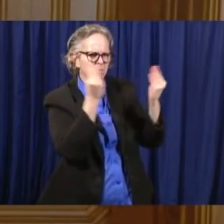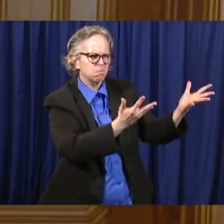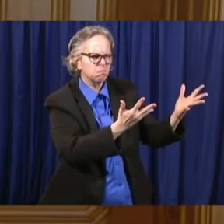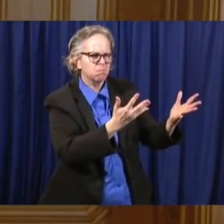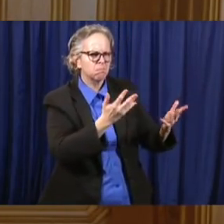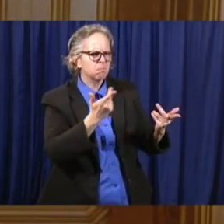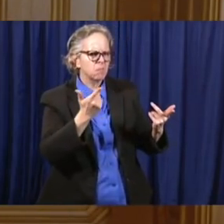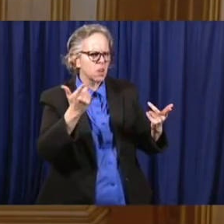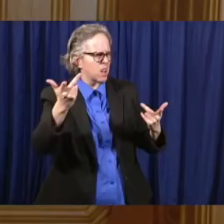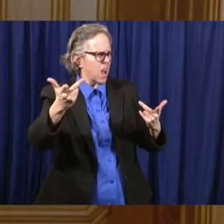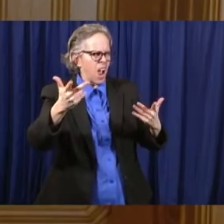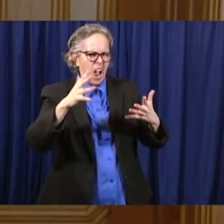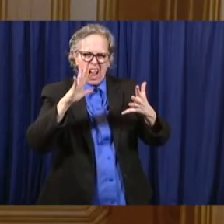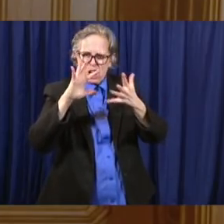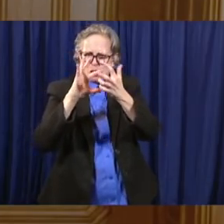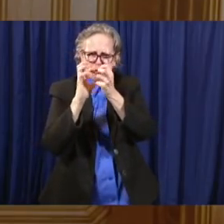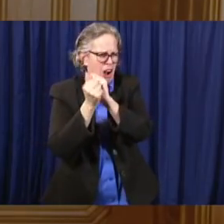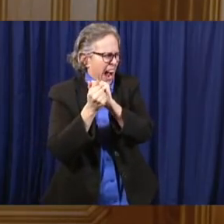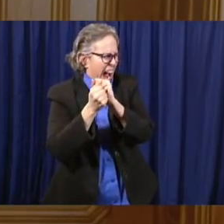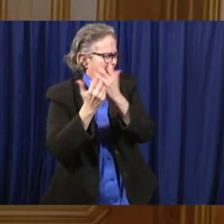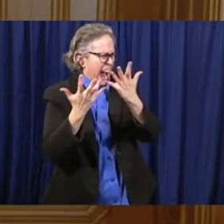released to make more room.